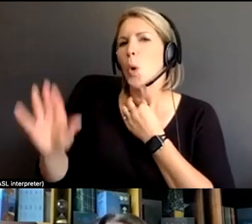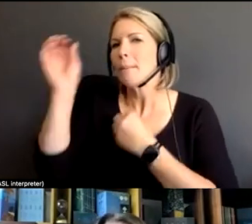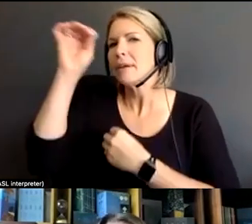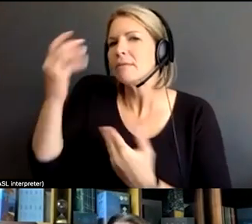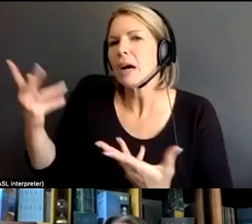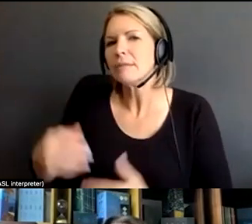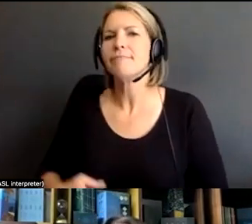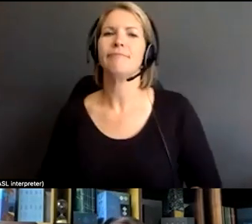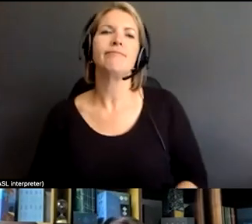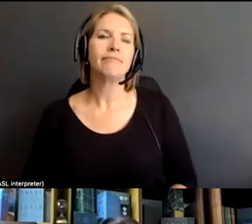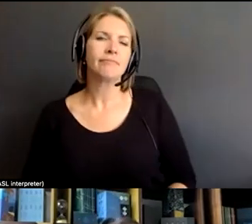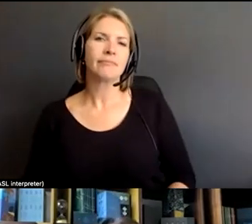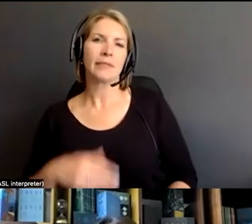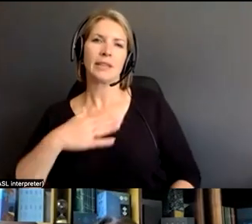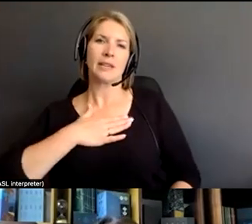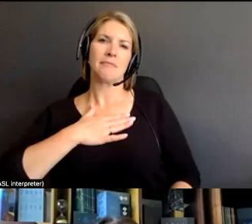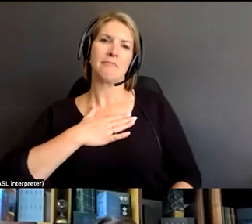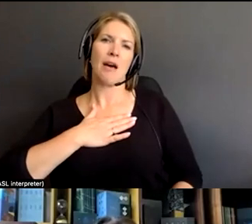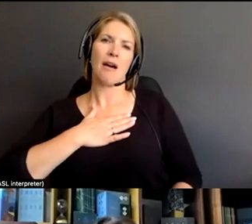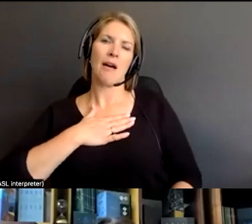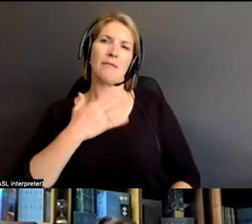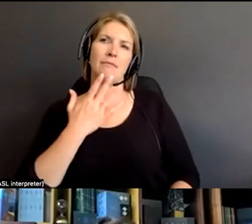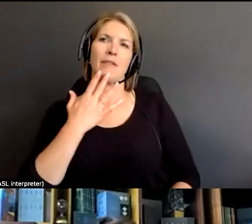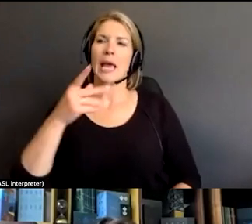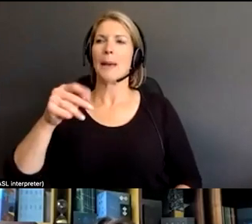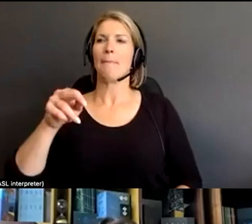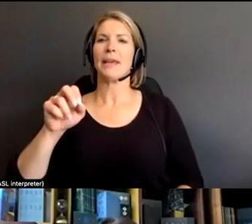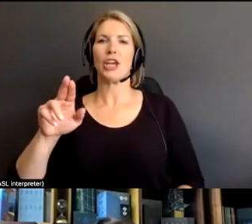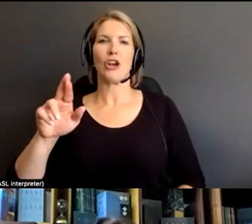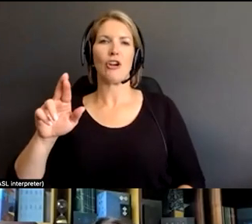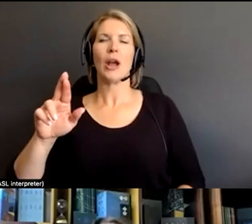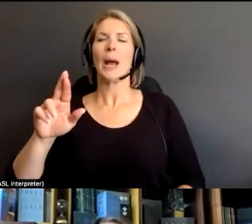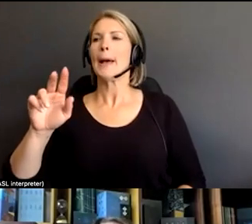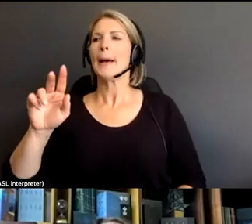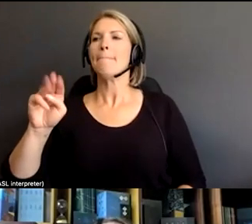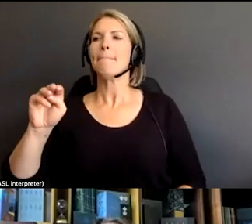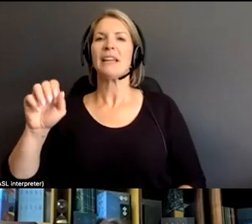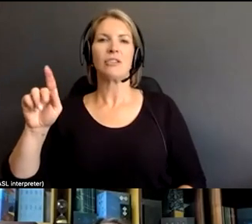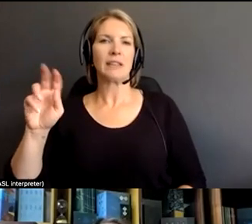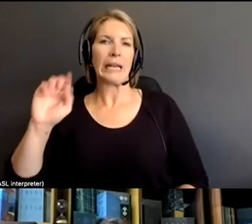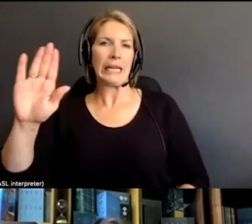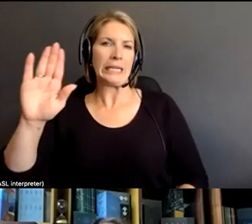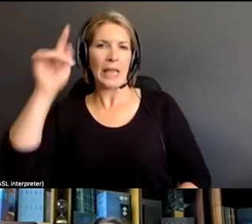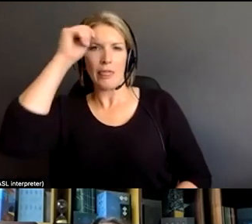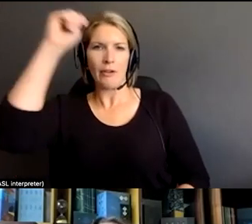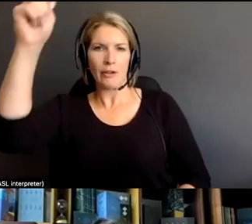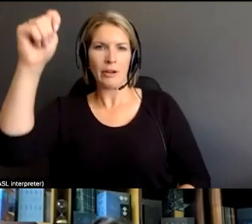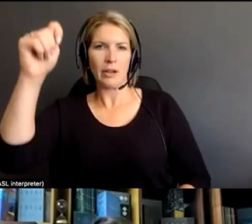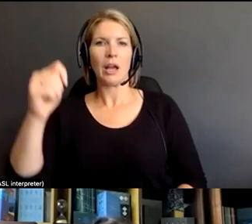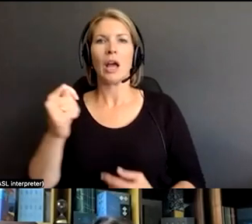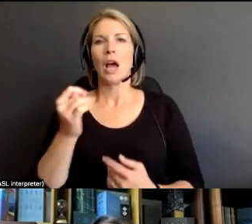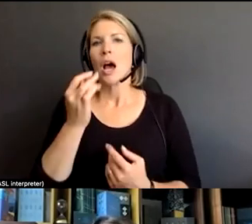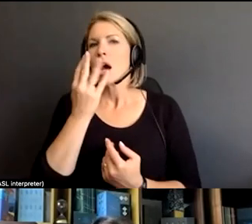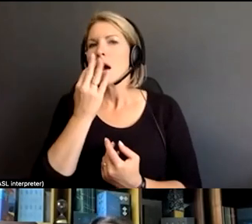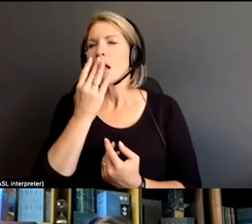Peter Mendelsohn school of thought, where the cover should evoke the feeling of what it's like to be immersed in the